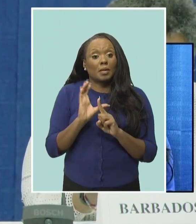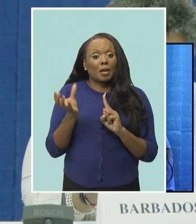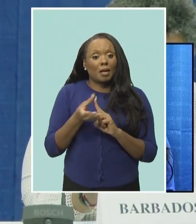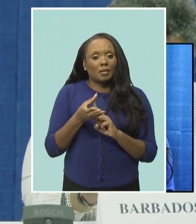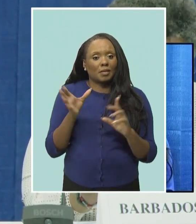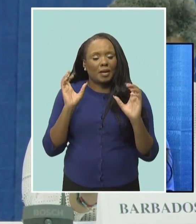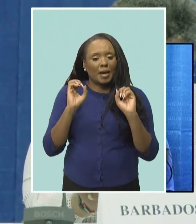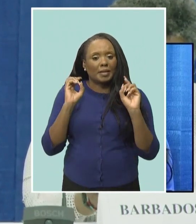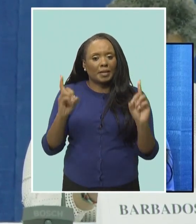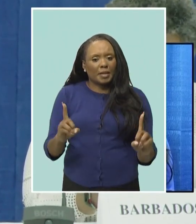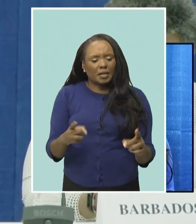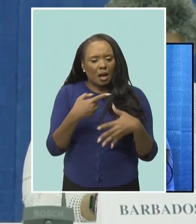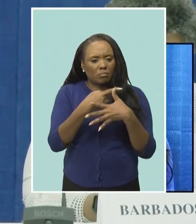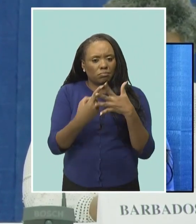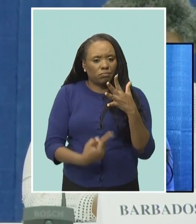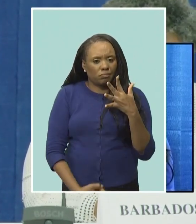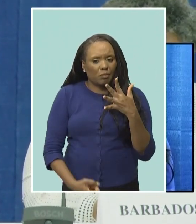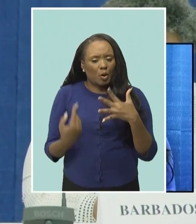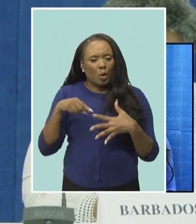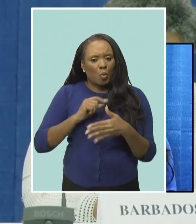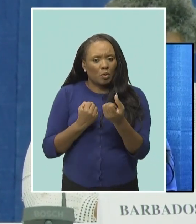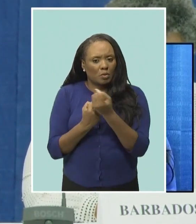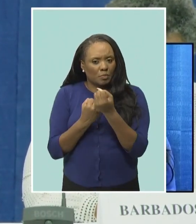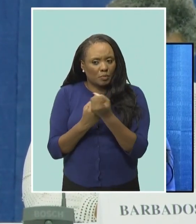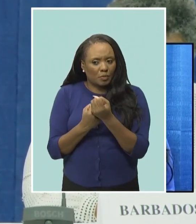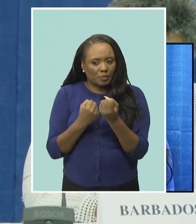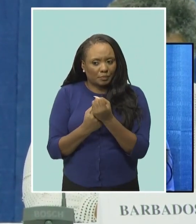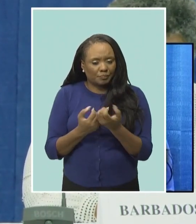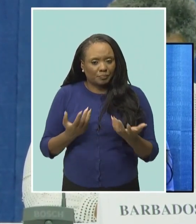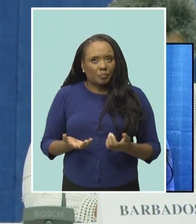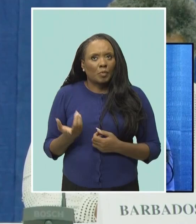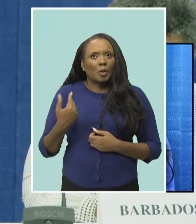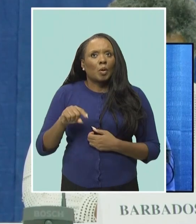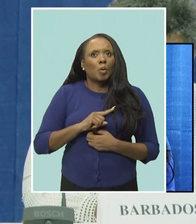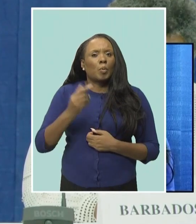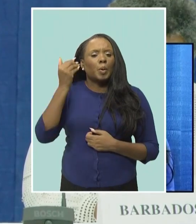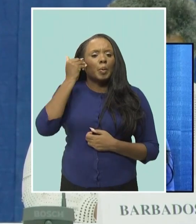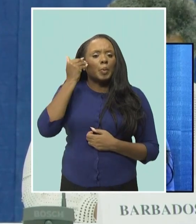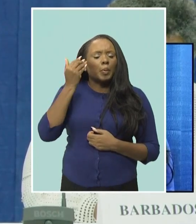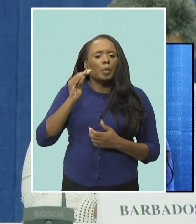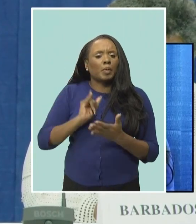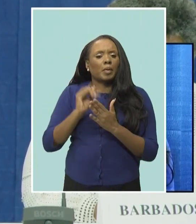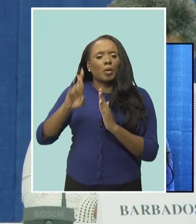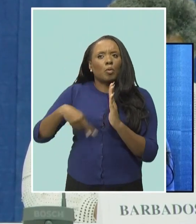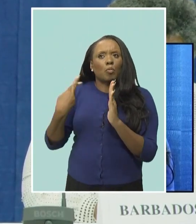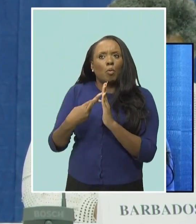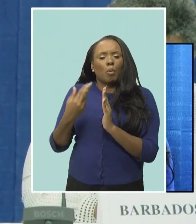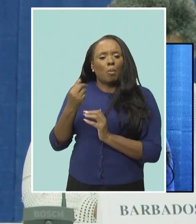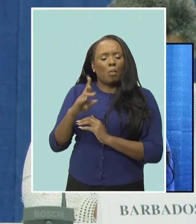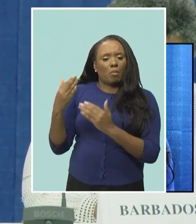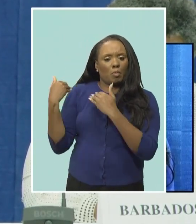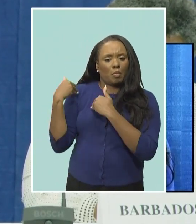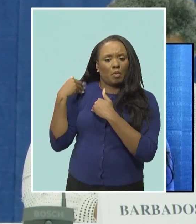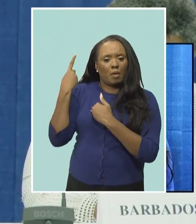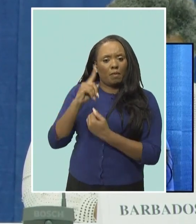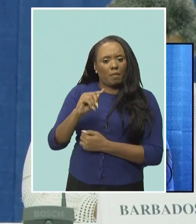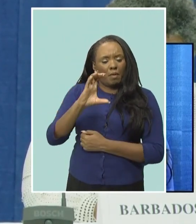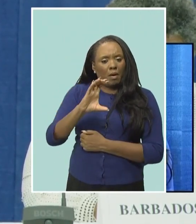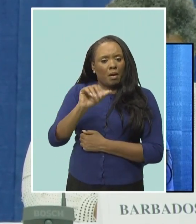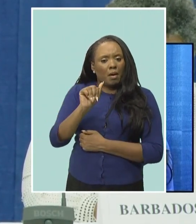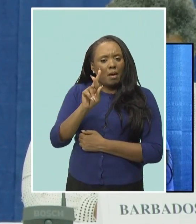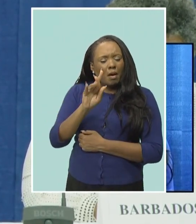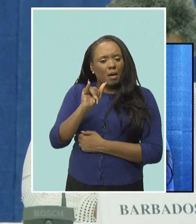others. We recognize that the role of CARICOM as a